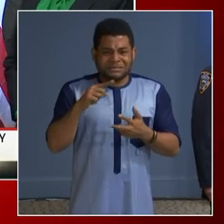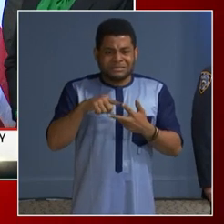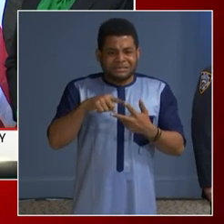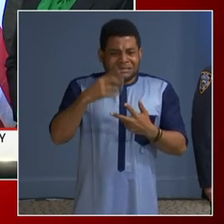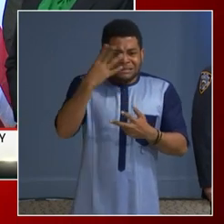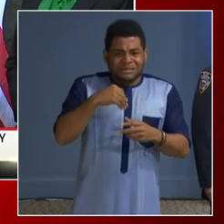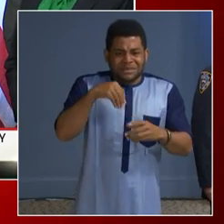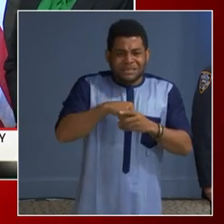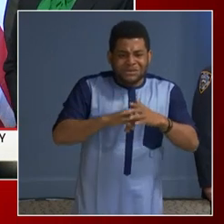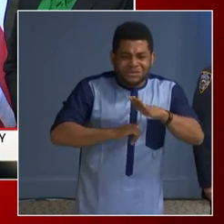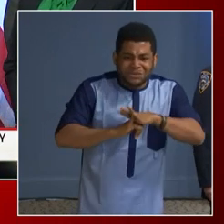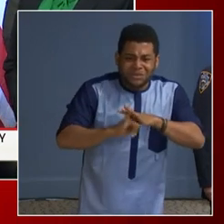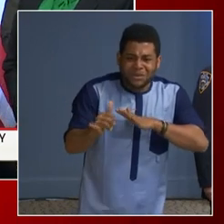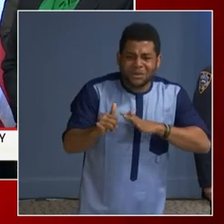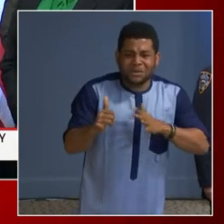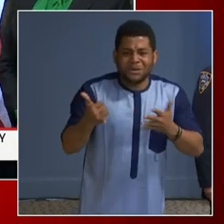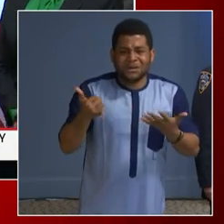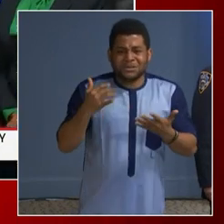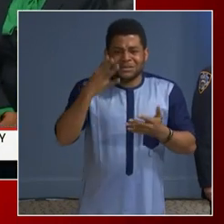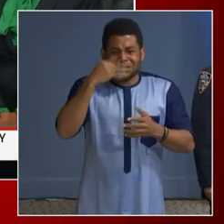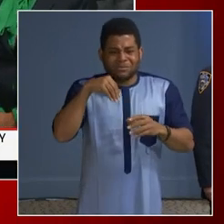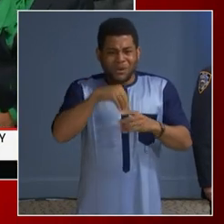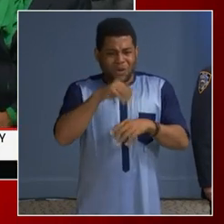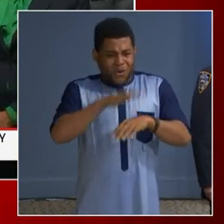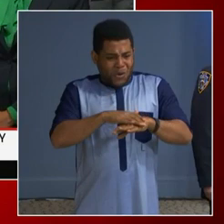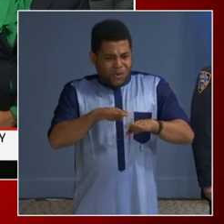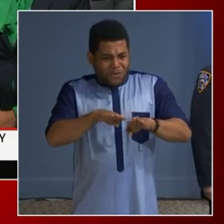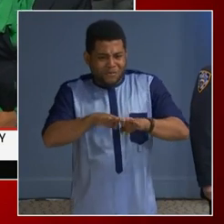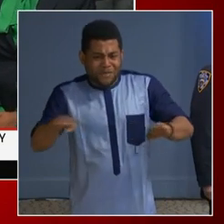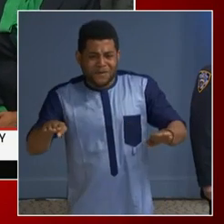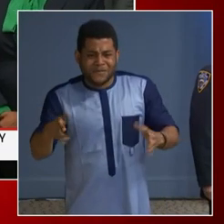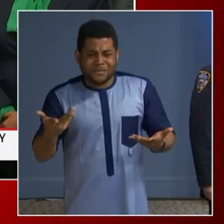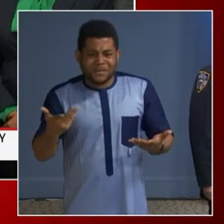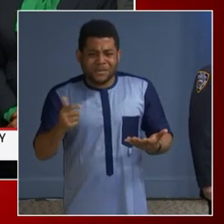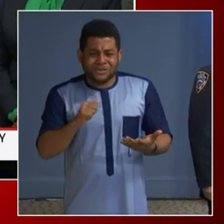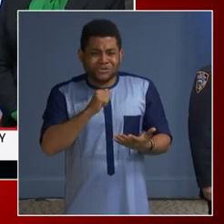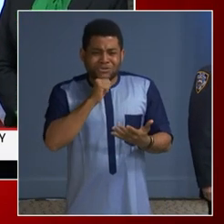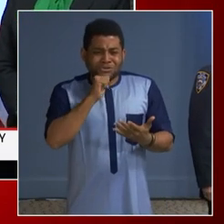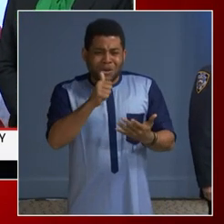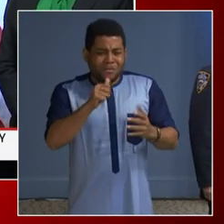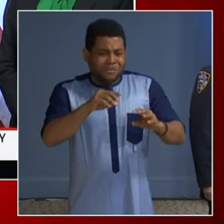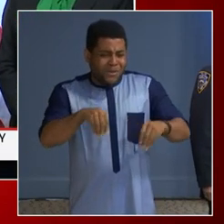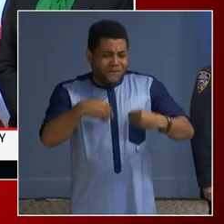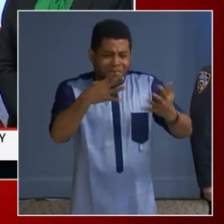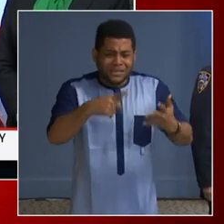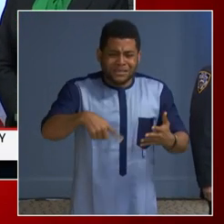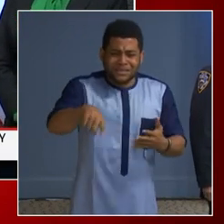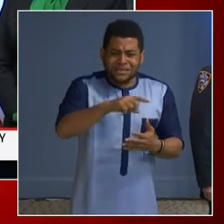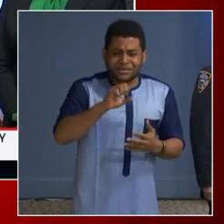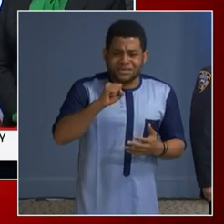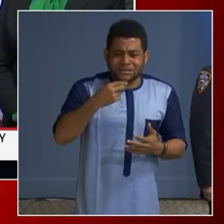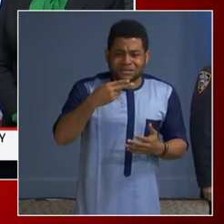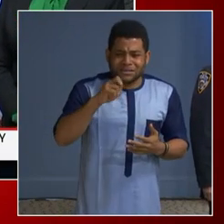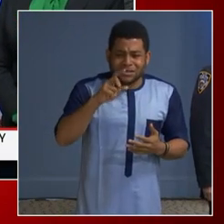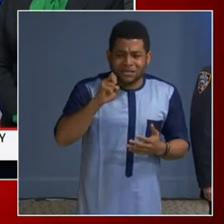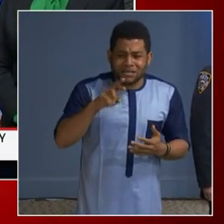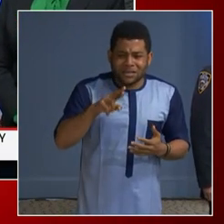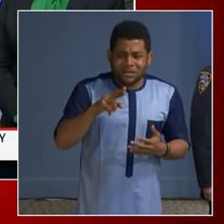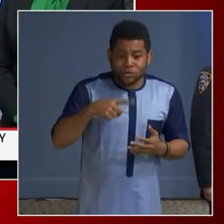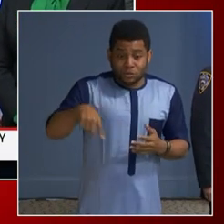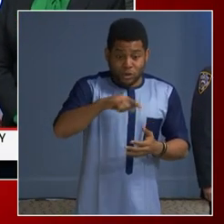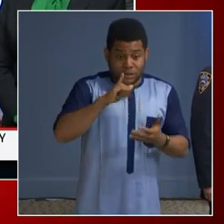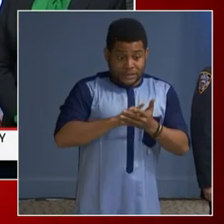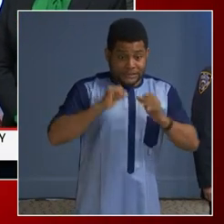the wraparound services that they need. So those who are the loudest, they do not speak on behalf of the overwhelming